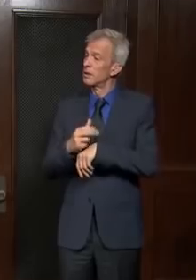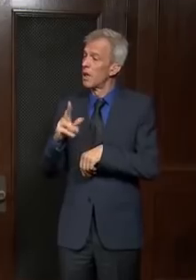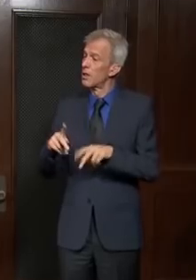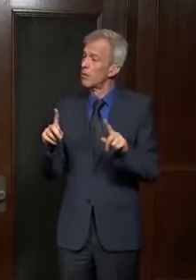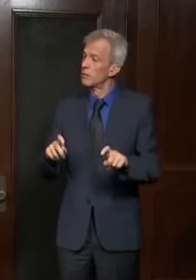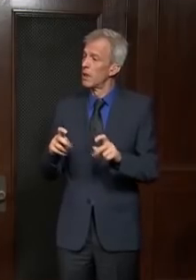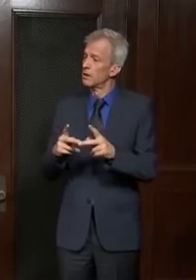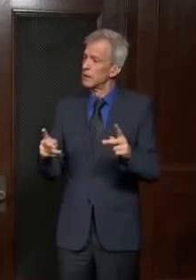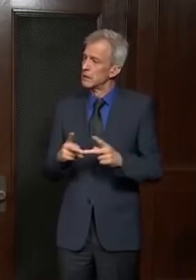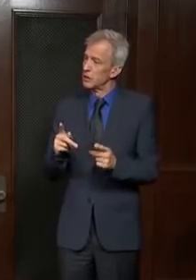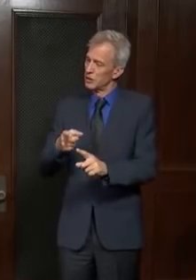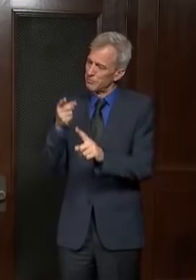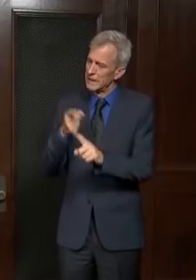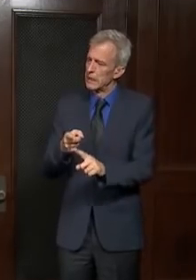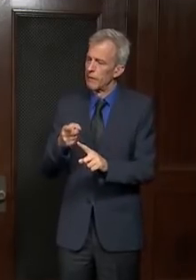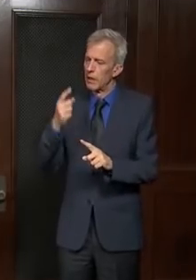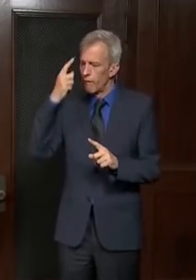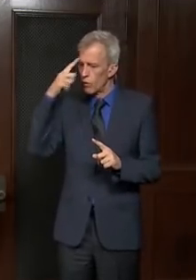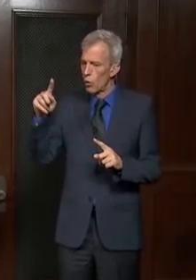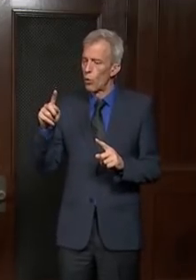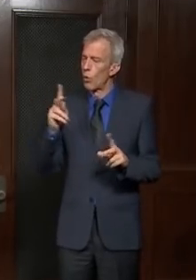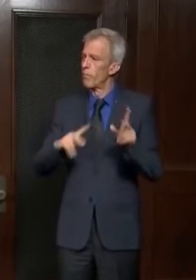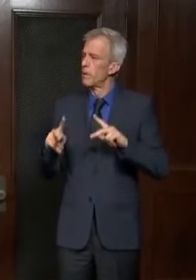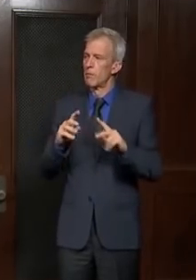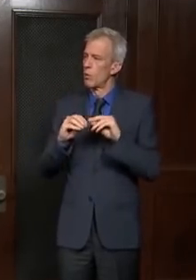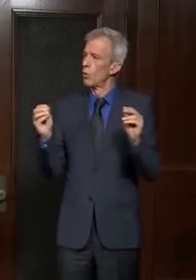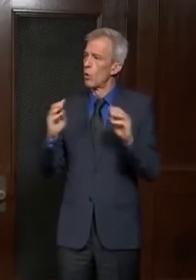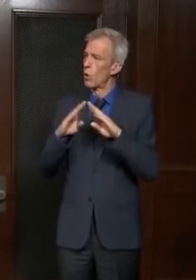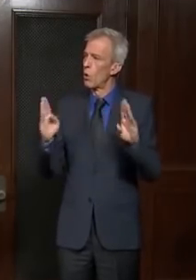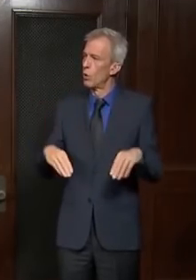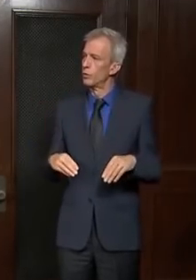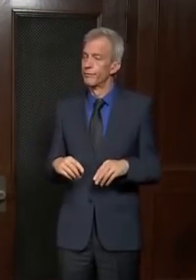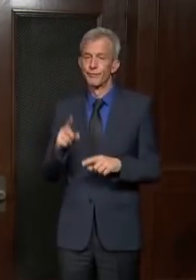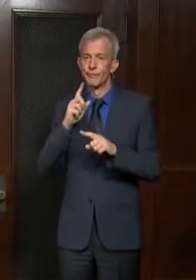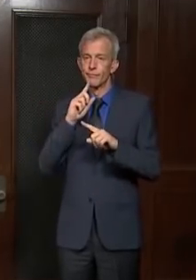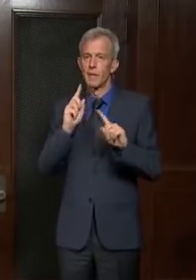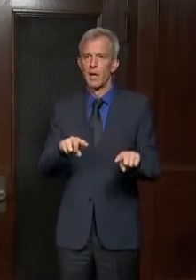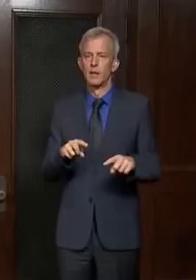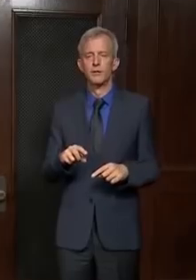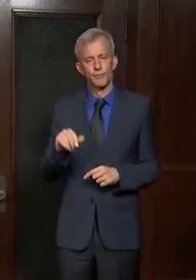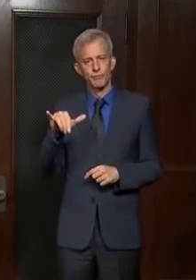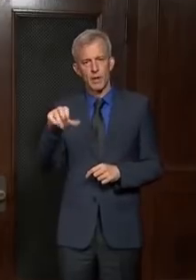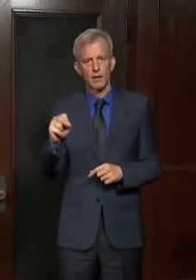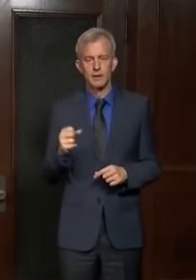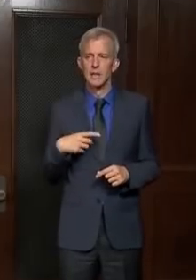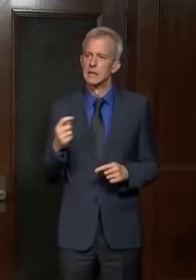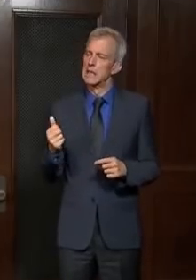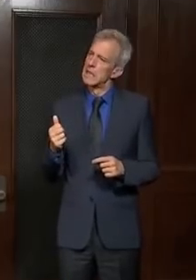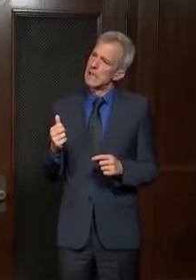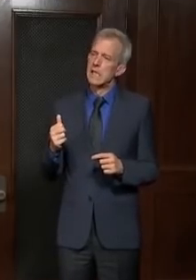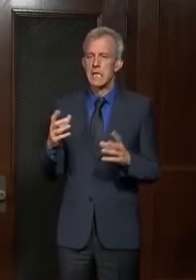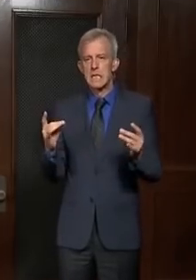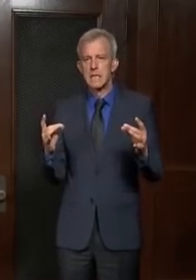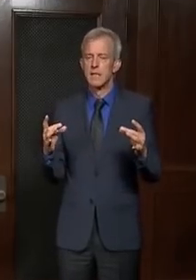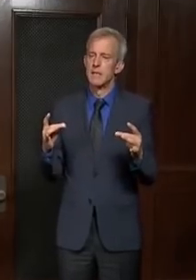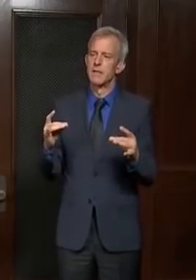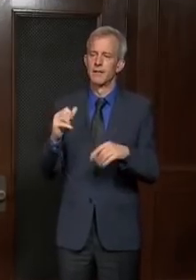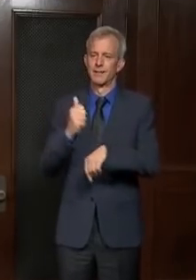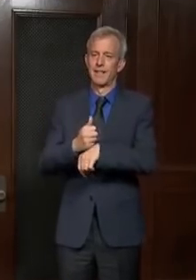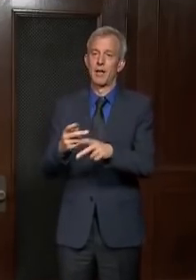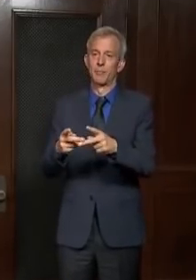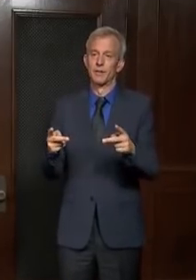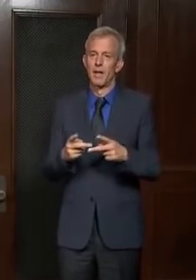testing sites specifically for homeless people? Yes, and it's a little tricky to set up sites because people are